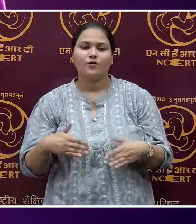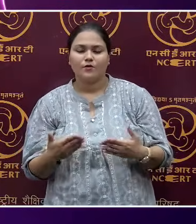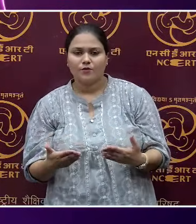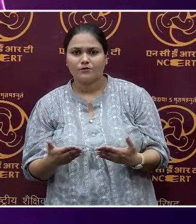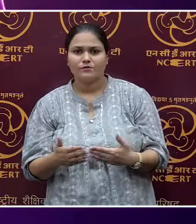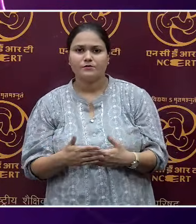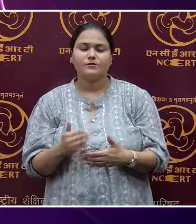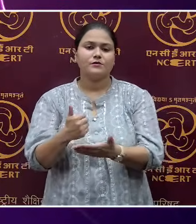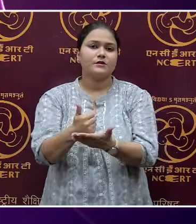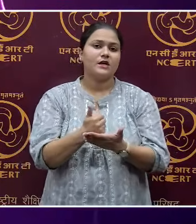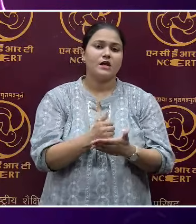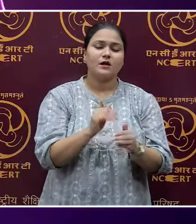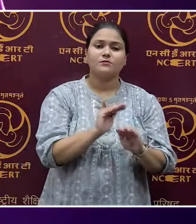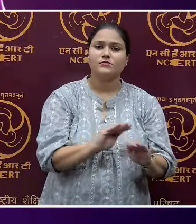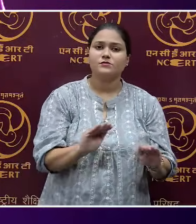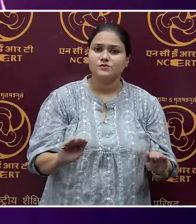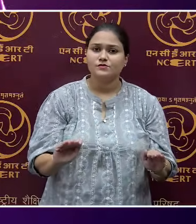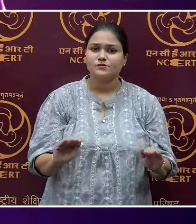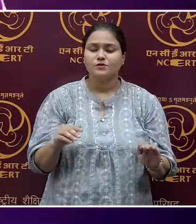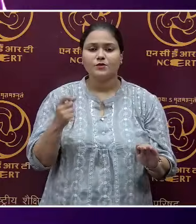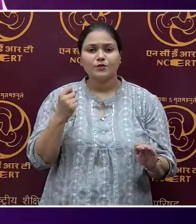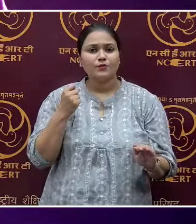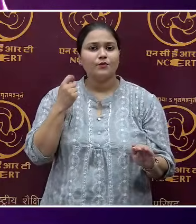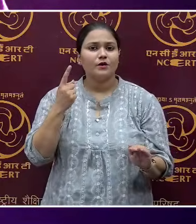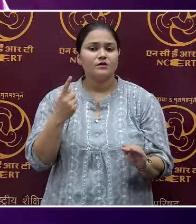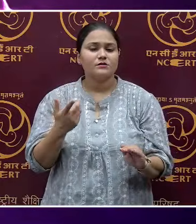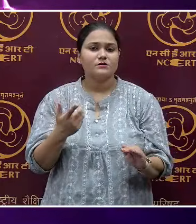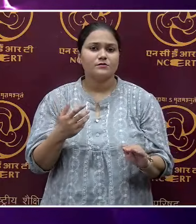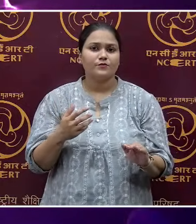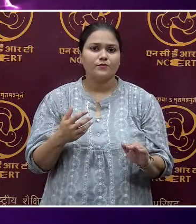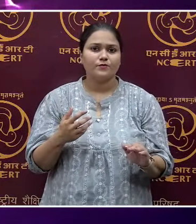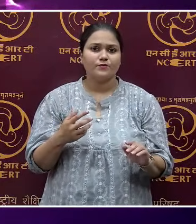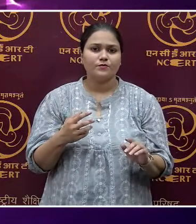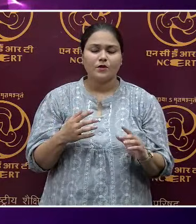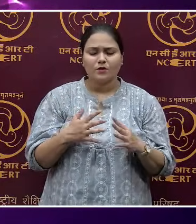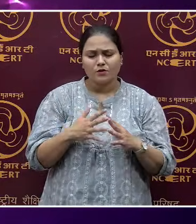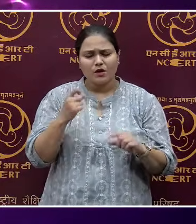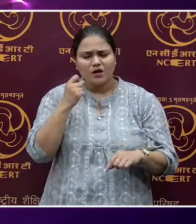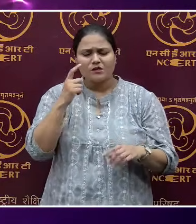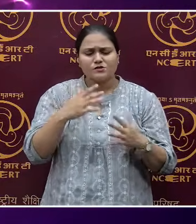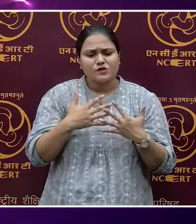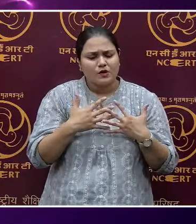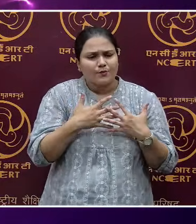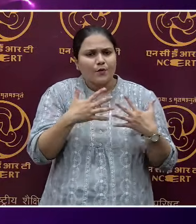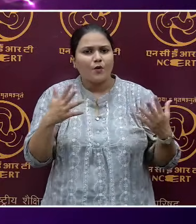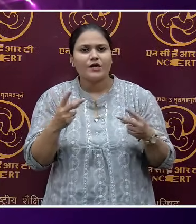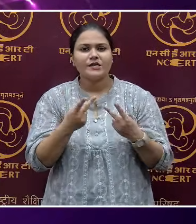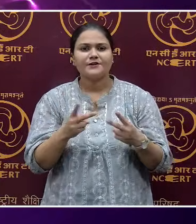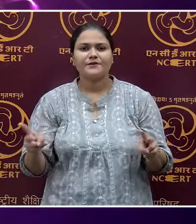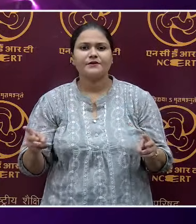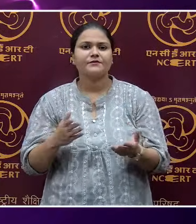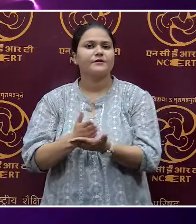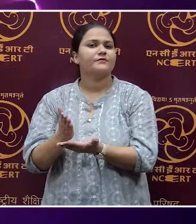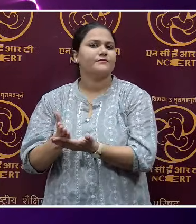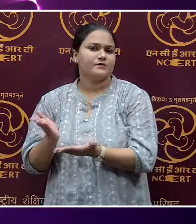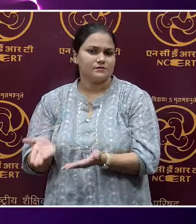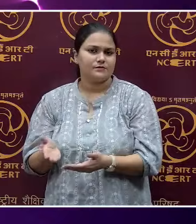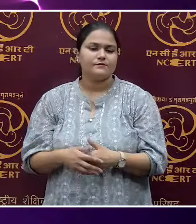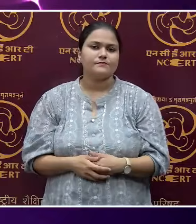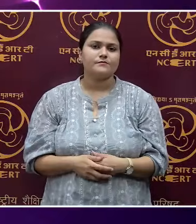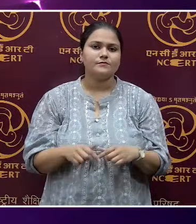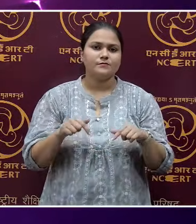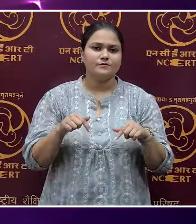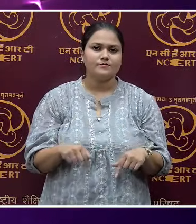it will help the student to interact more and more. That's right. Yeah. So, sir, now that we